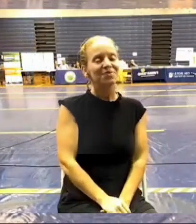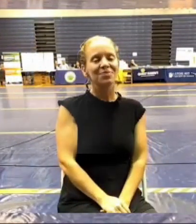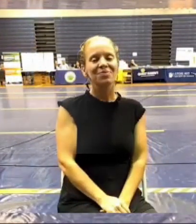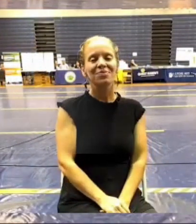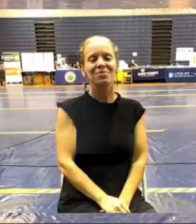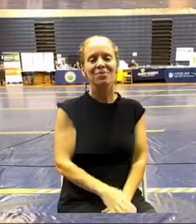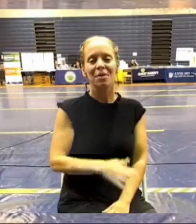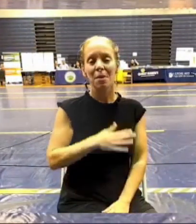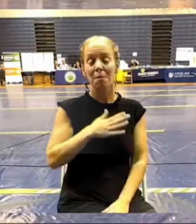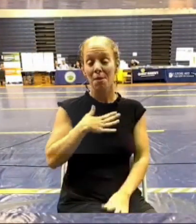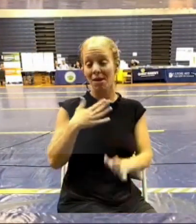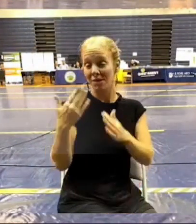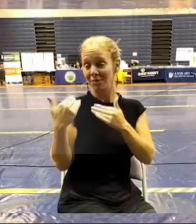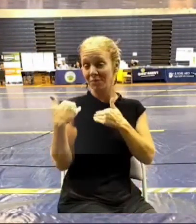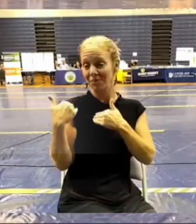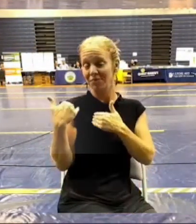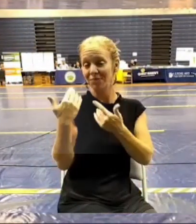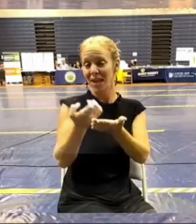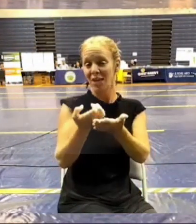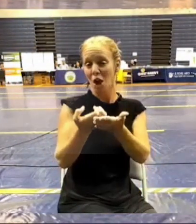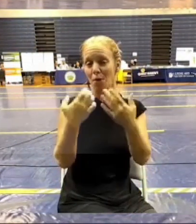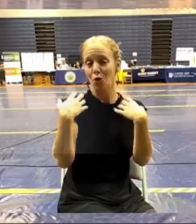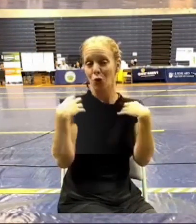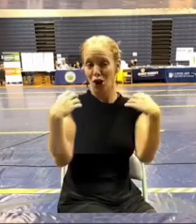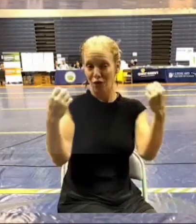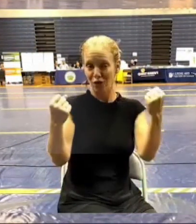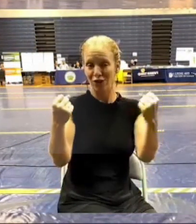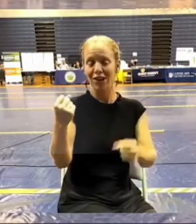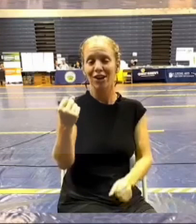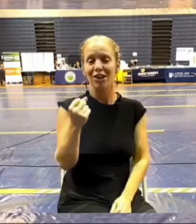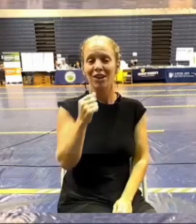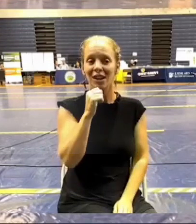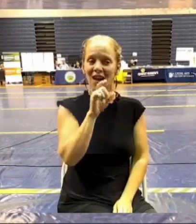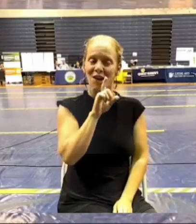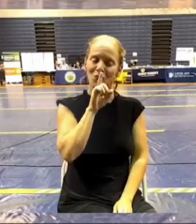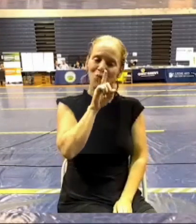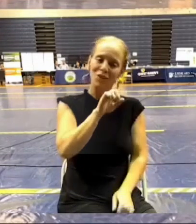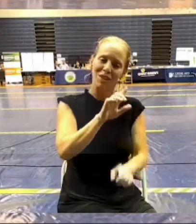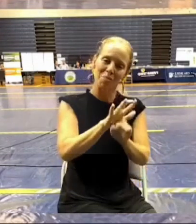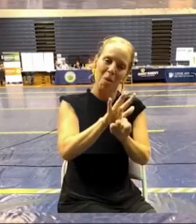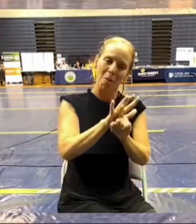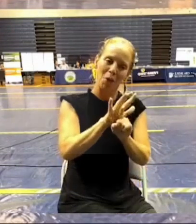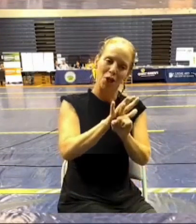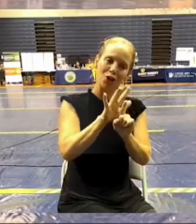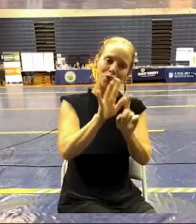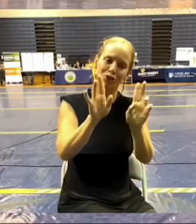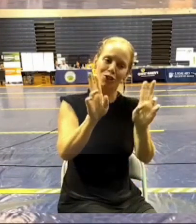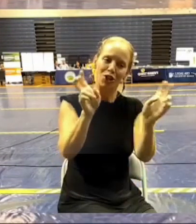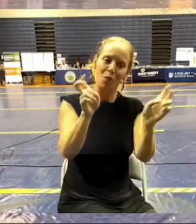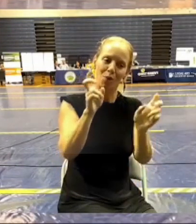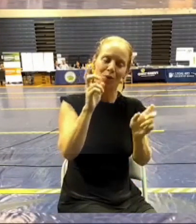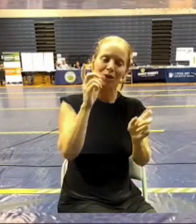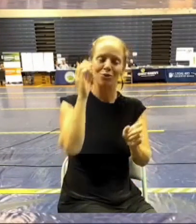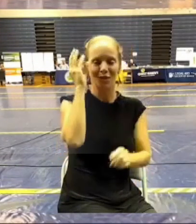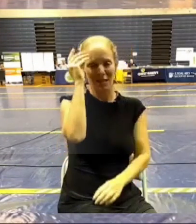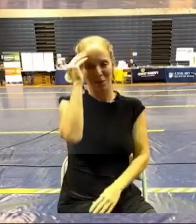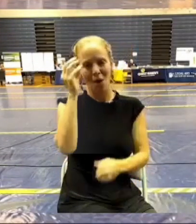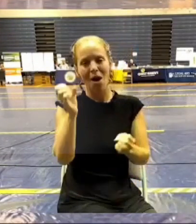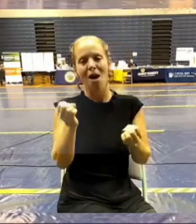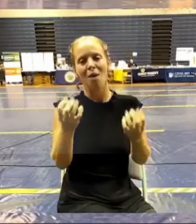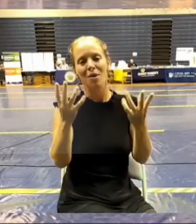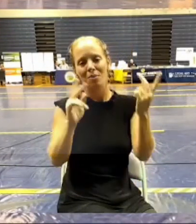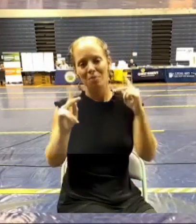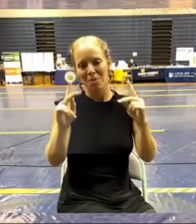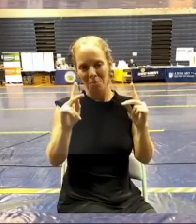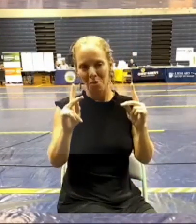go. My bucket is economic recovery, and as you know, it's not really a popular topic when you consider the number of displaced Lahaina residents still